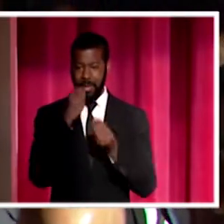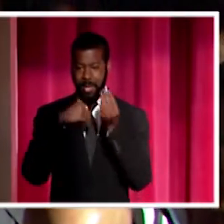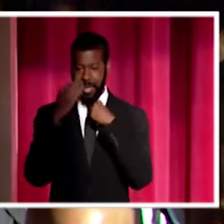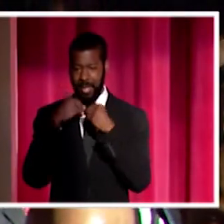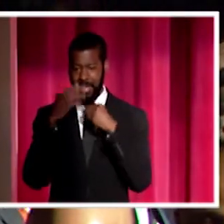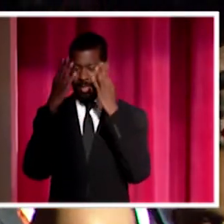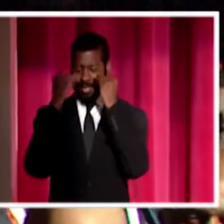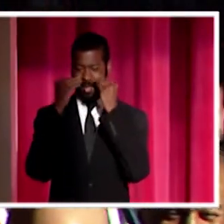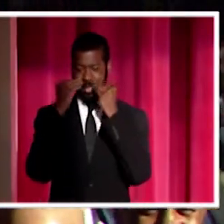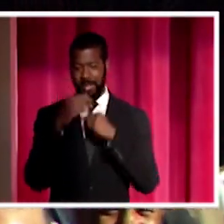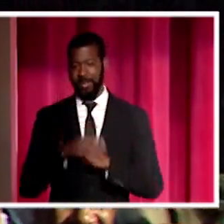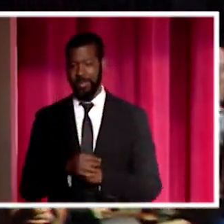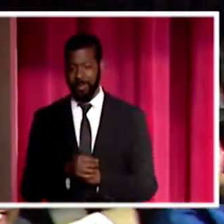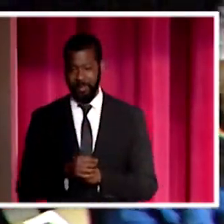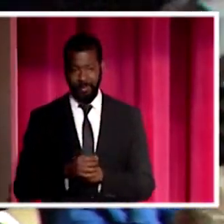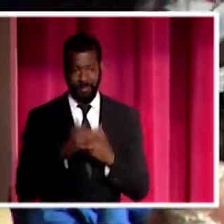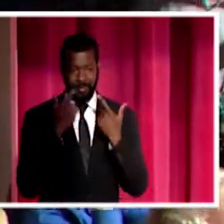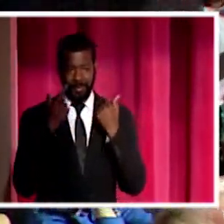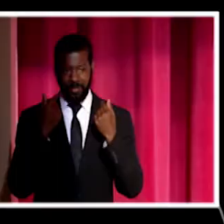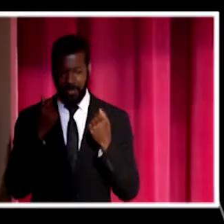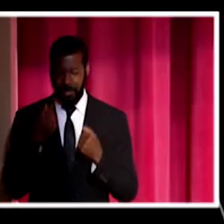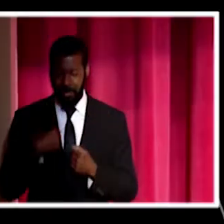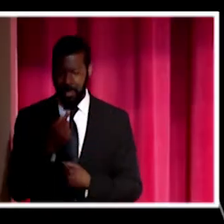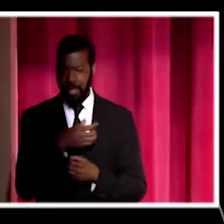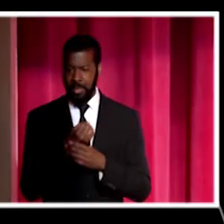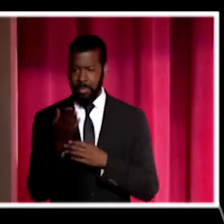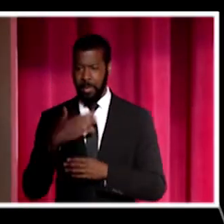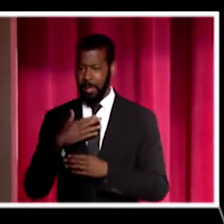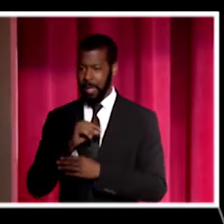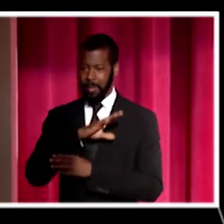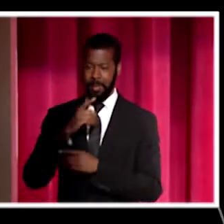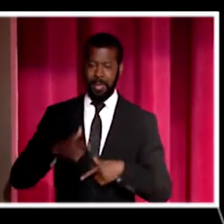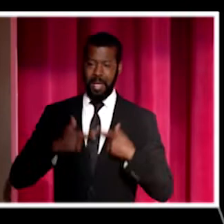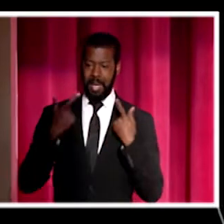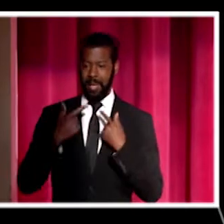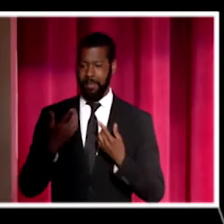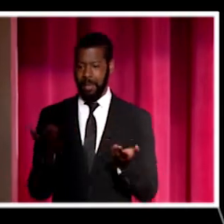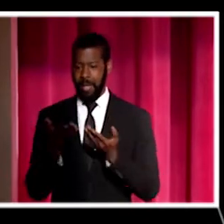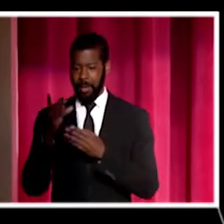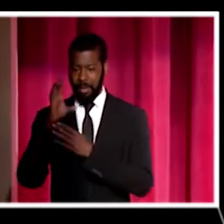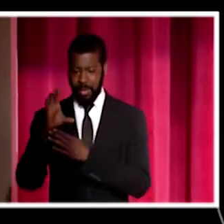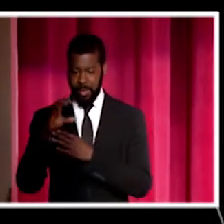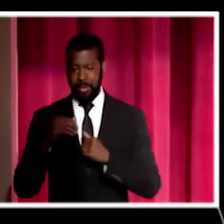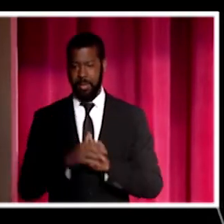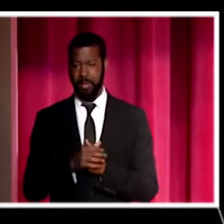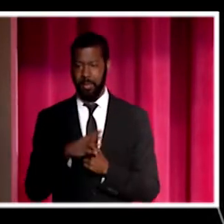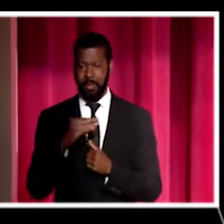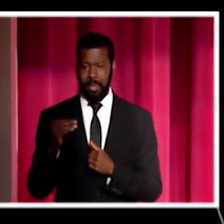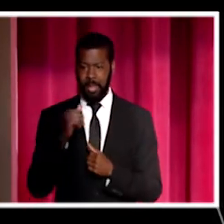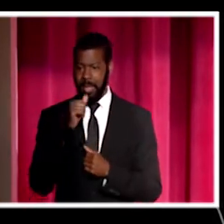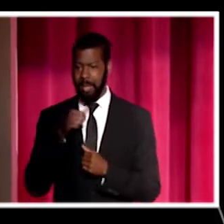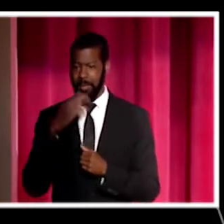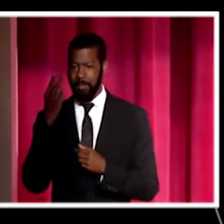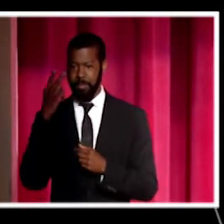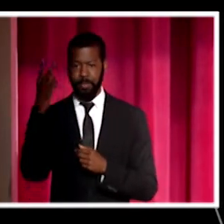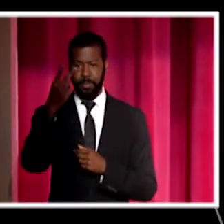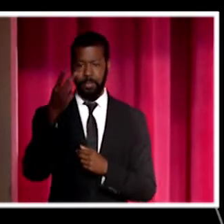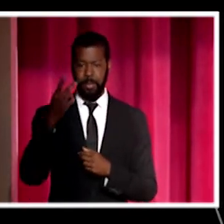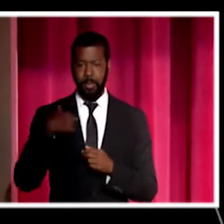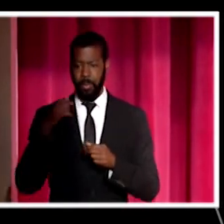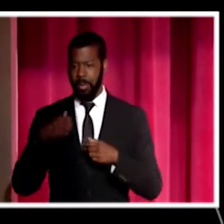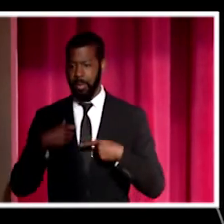and blinking. I've spent my entire life living in Washington, D.C., and I never imagined having